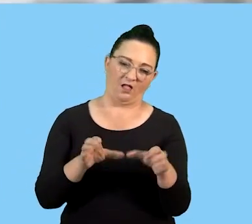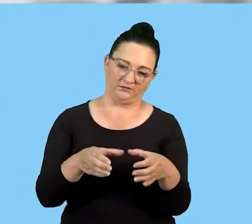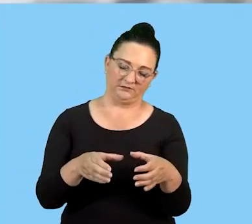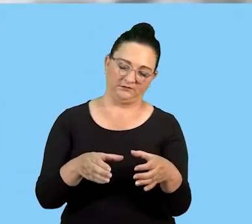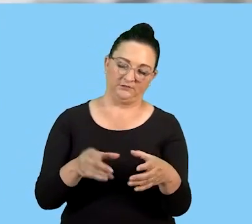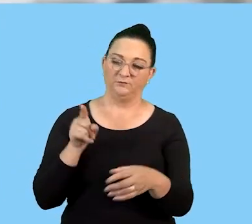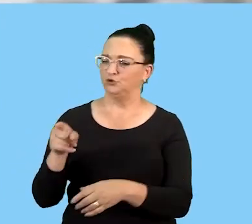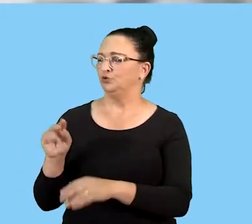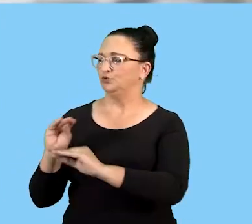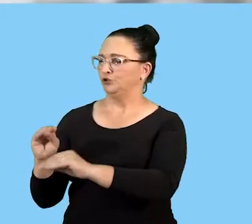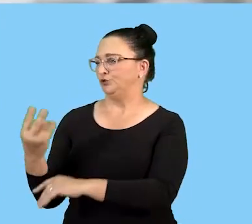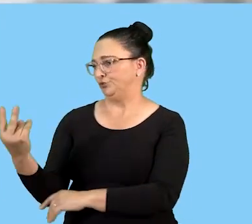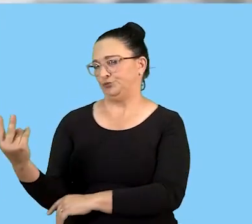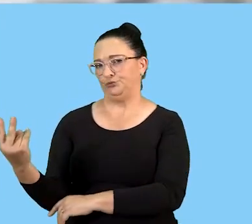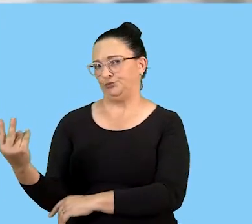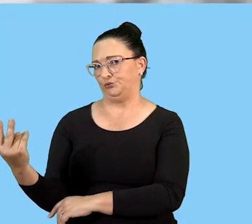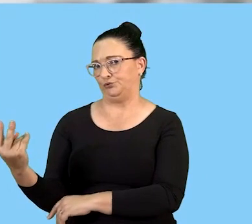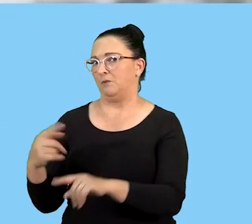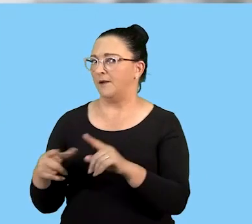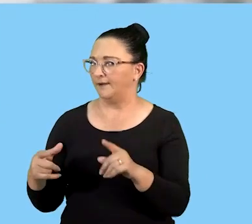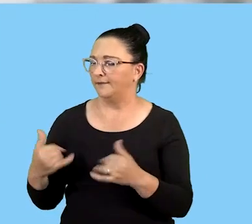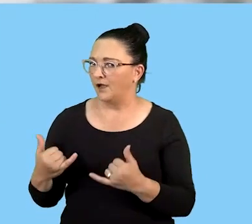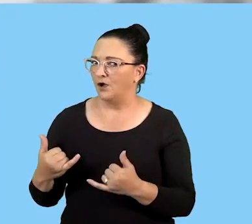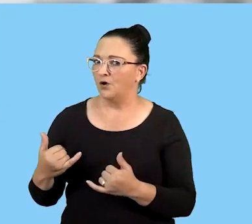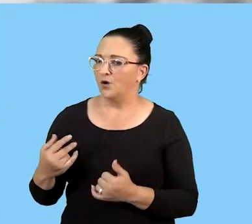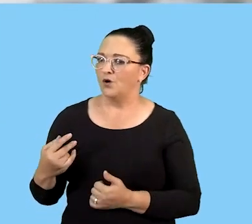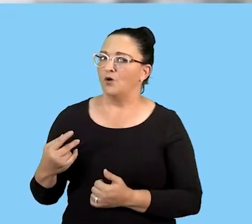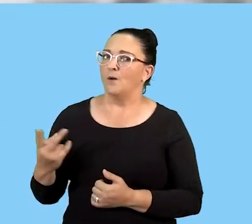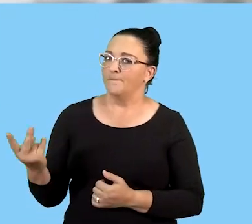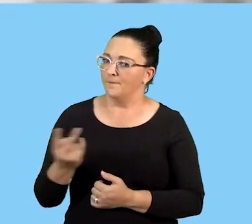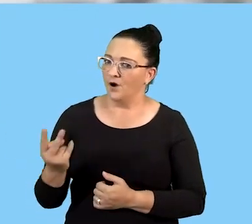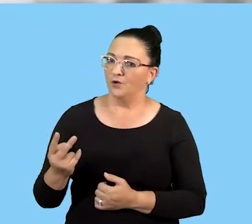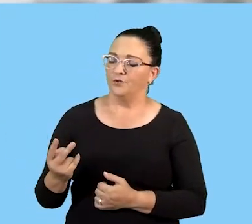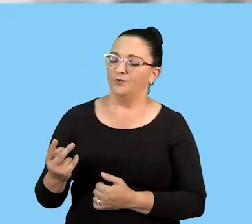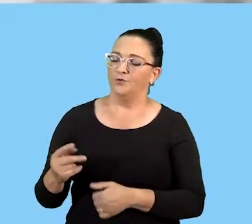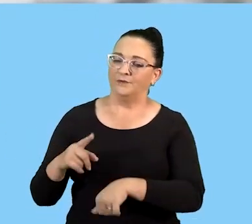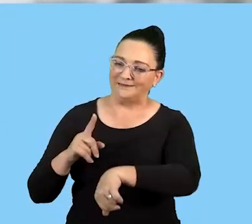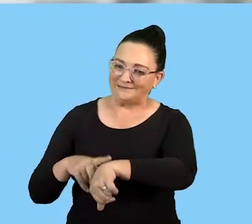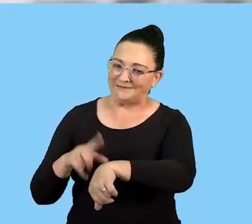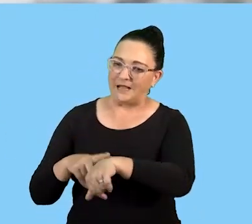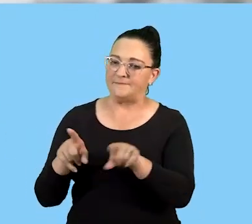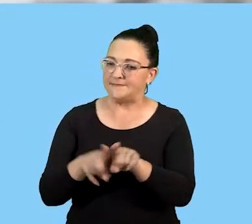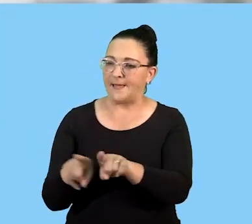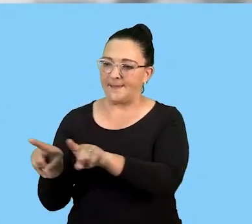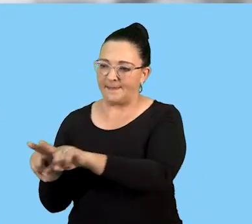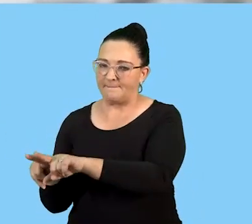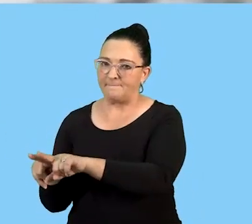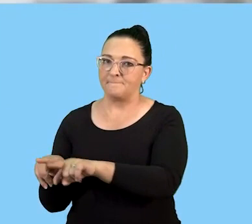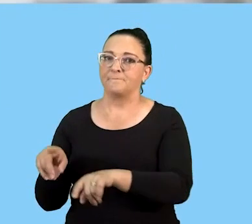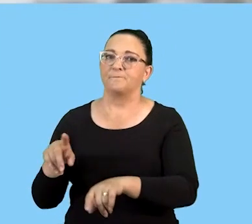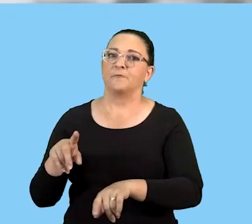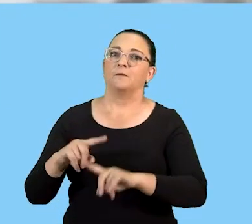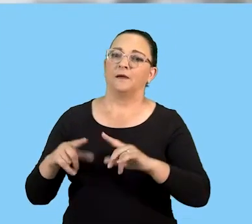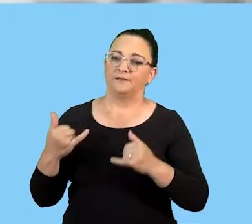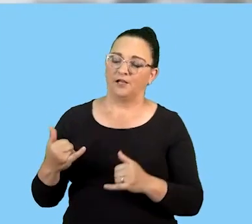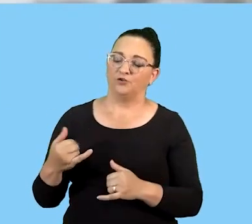teach 2 classes. But because we are working and paid according to the time that we spend at work, it means that